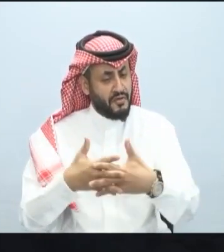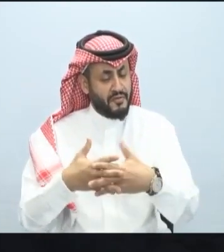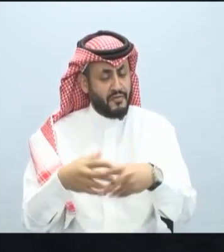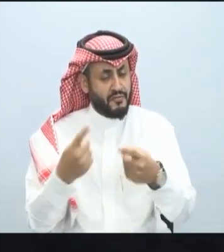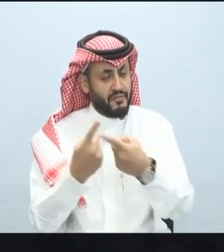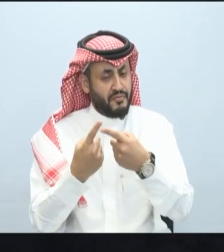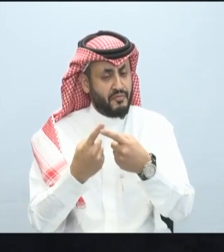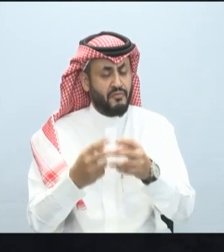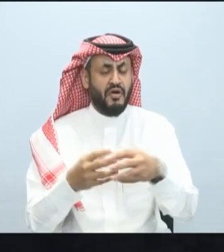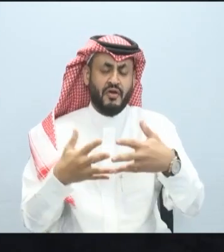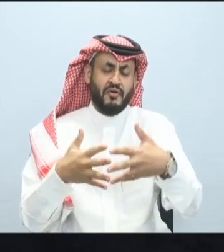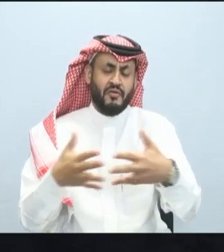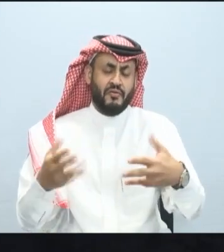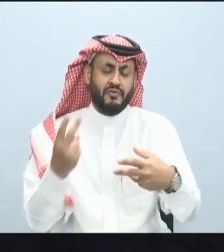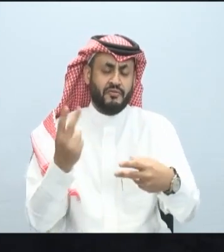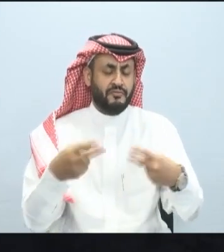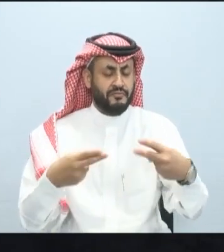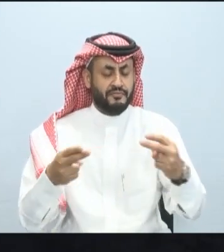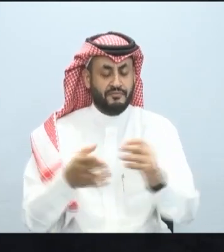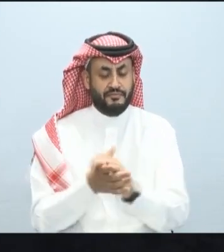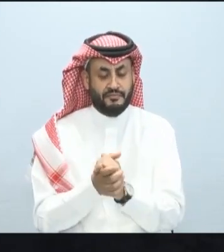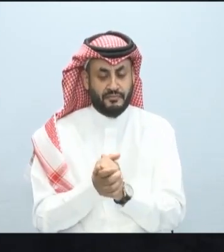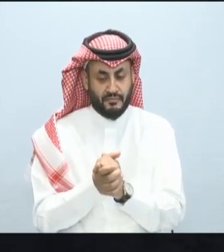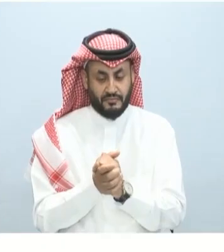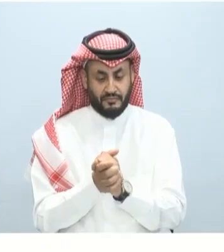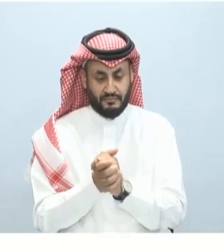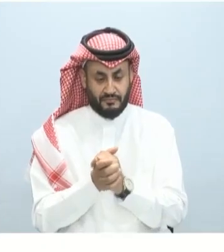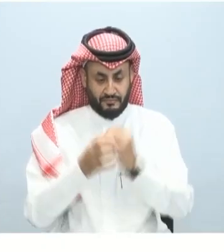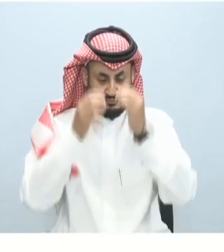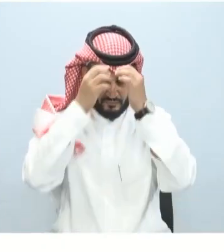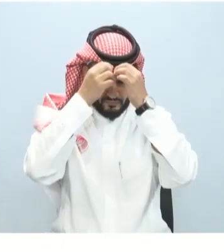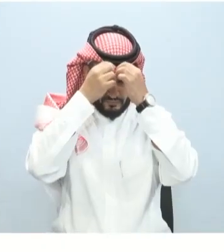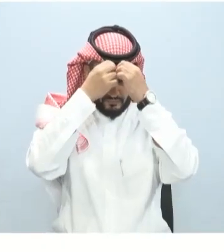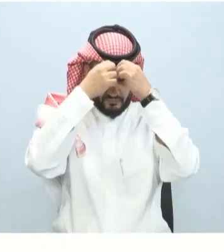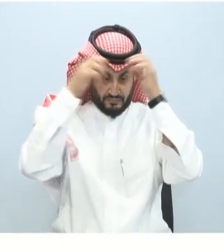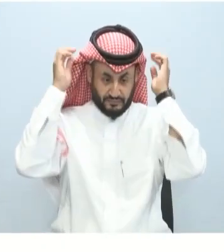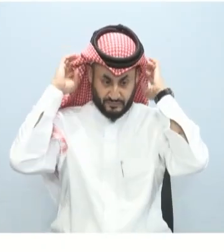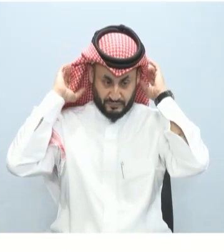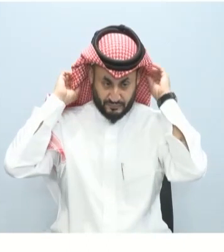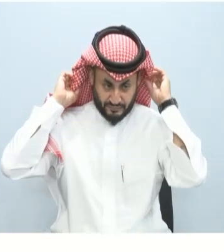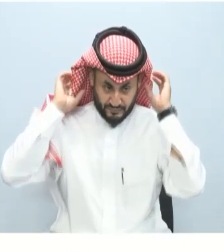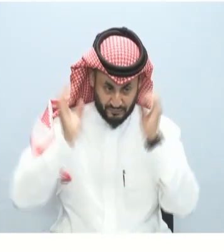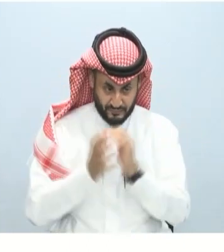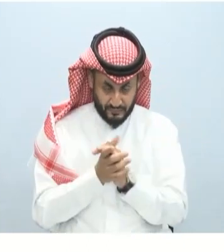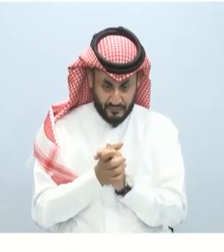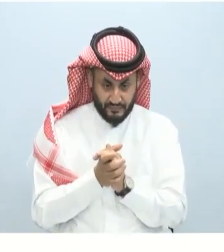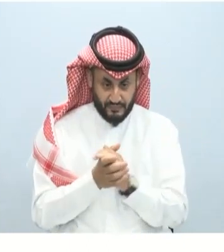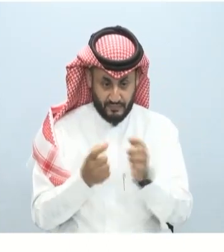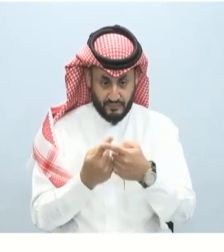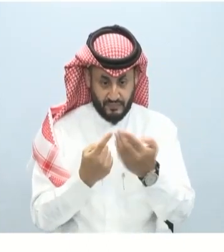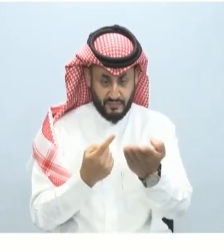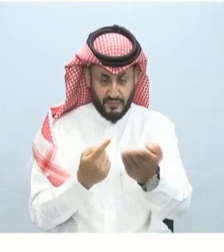into one, or you can divide them into two paragraphs. So let's see what we have here. Now you can see that, first of all, I have